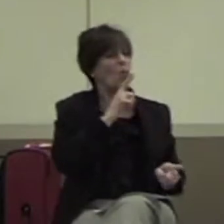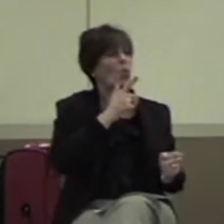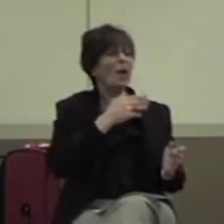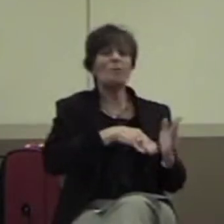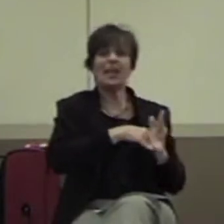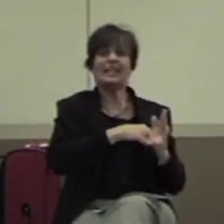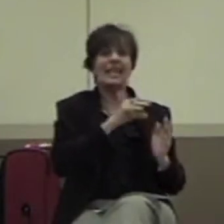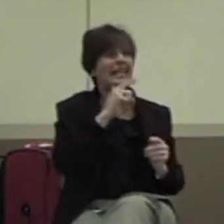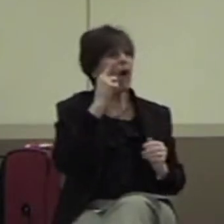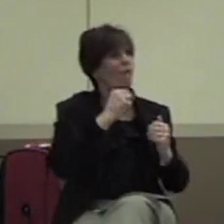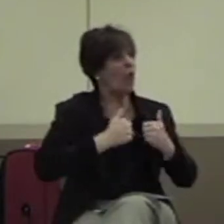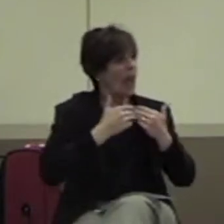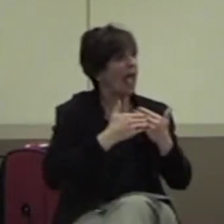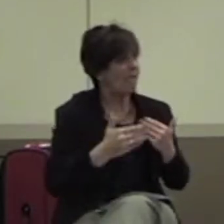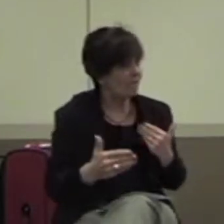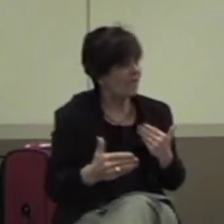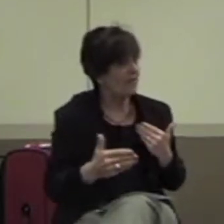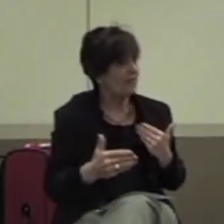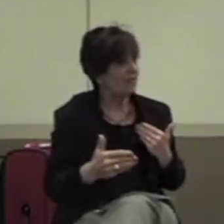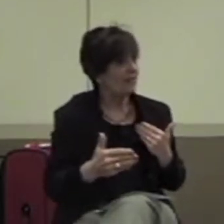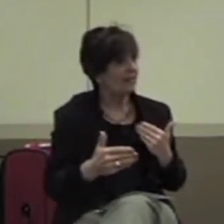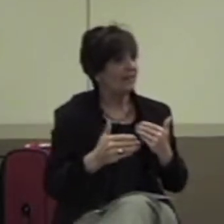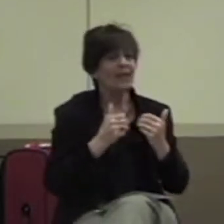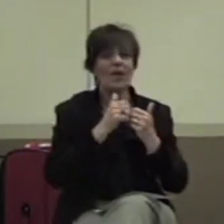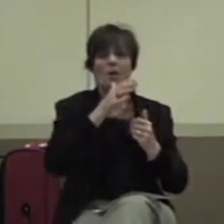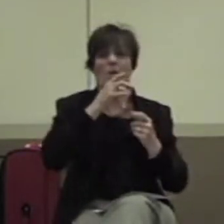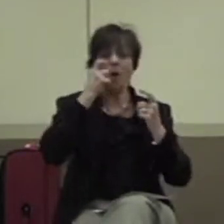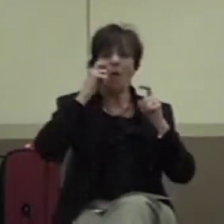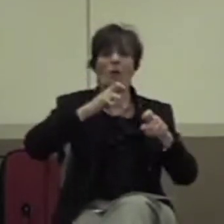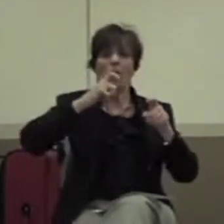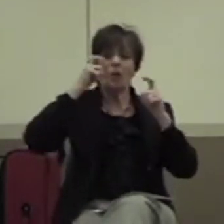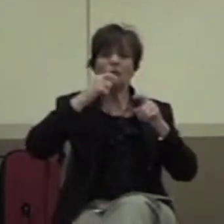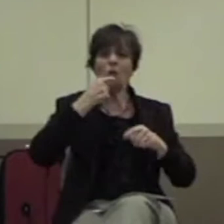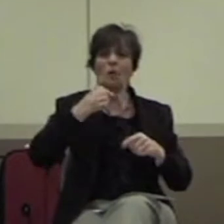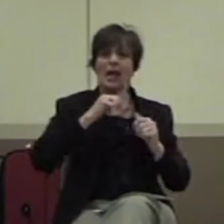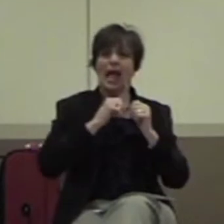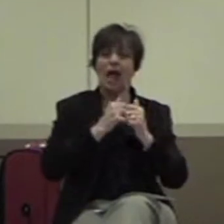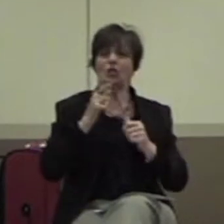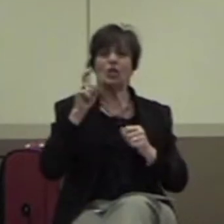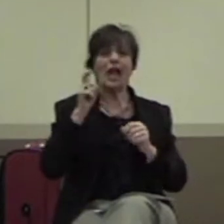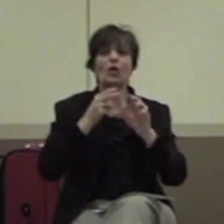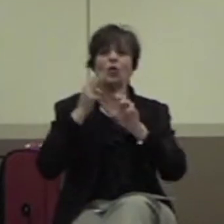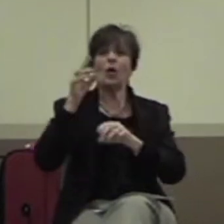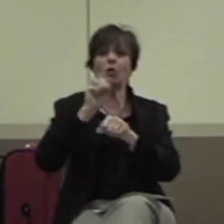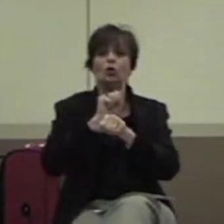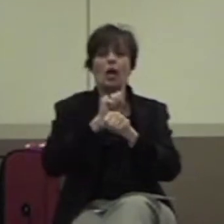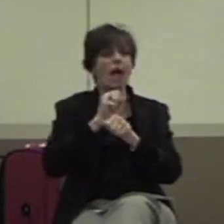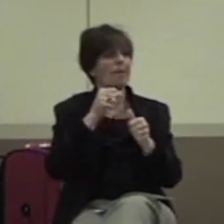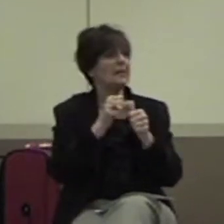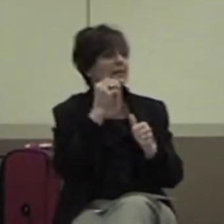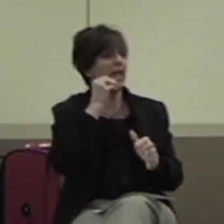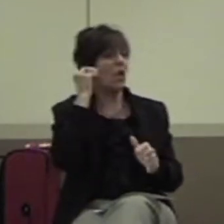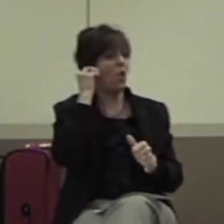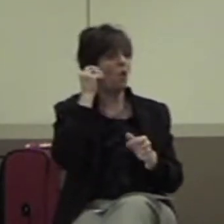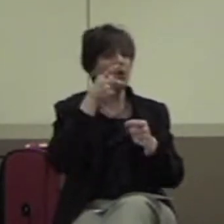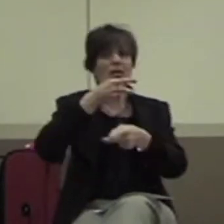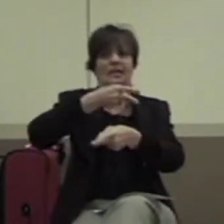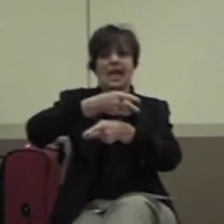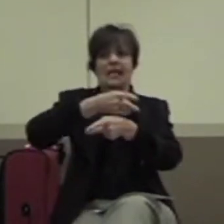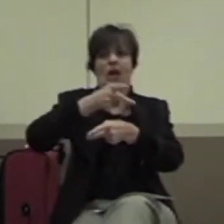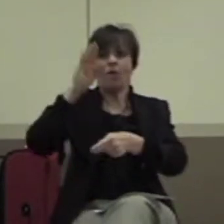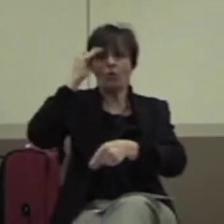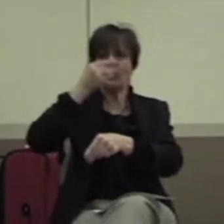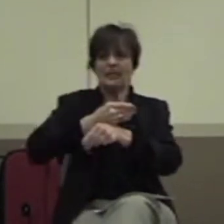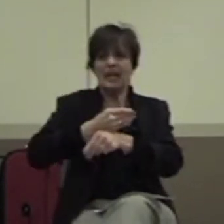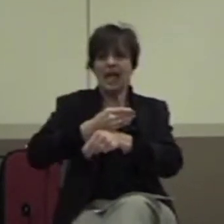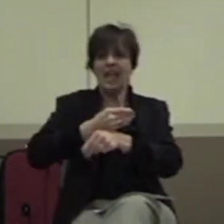had been kicked out for life. With tears in her eyes, the mother told me how she'd had to quit her job and stay home to take care of